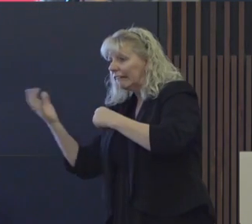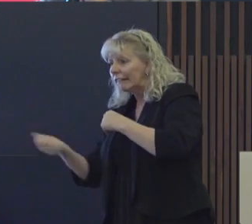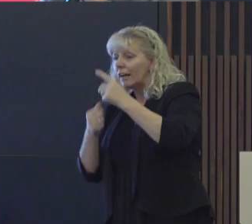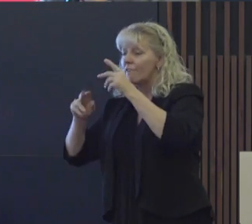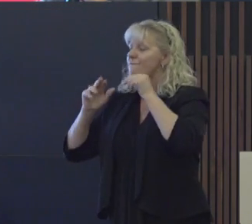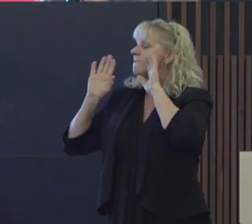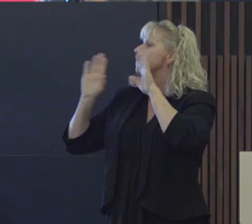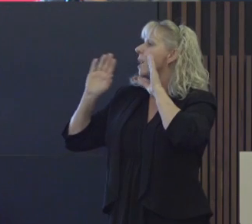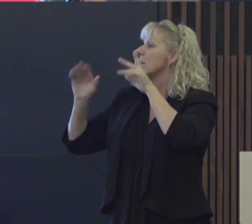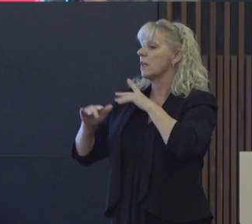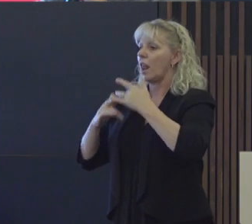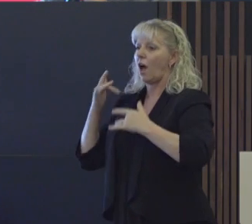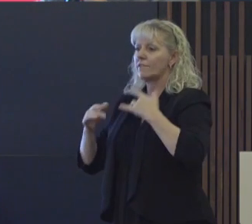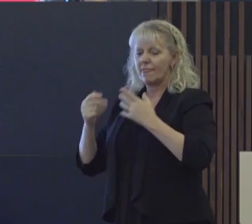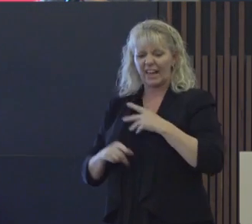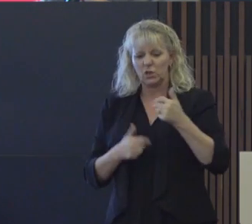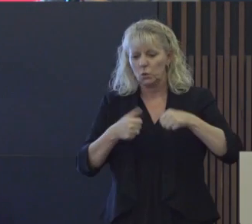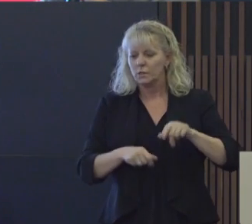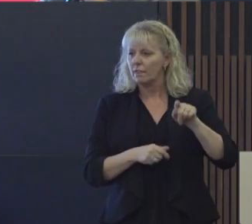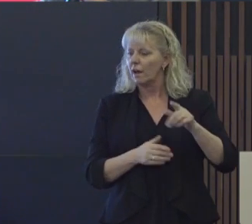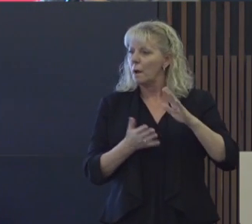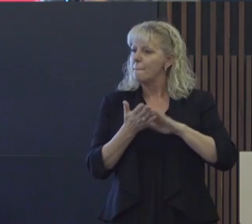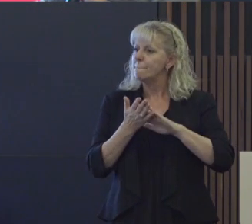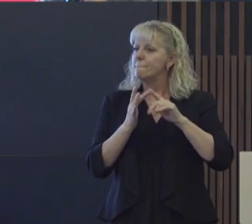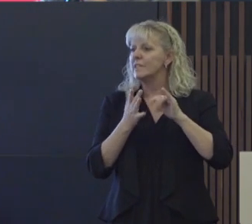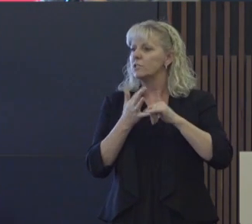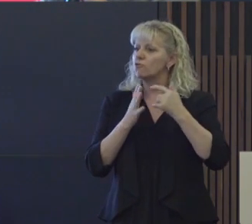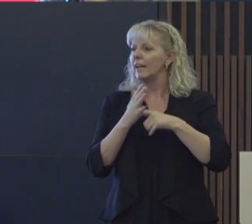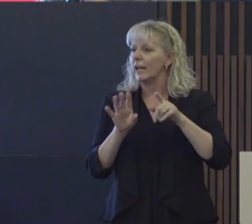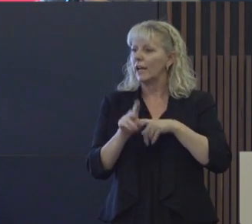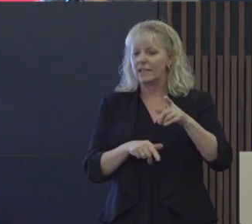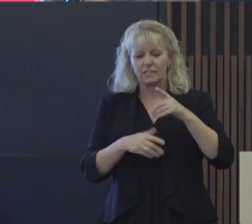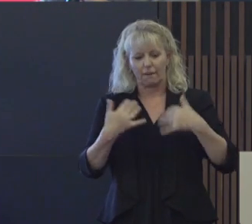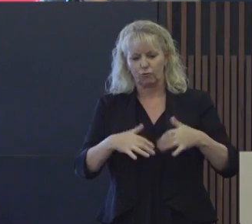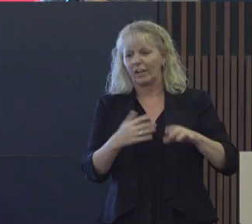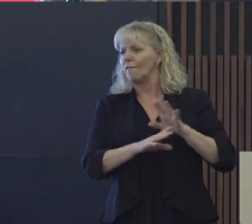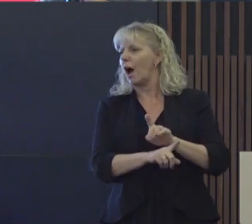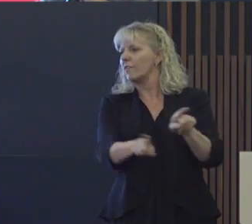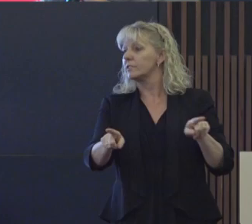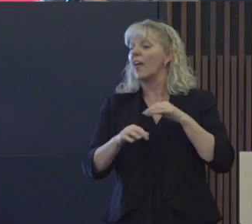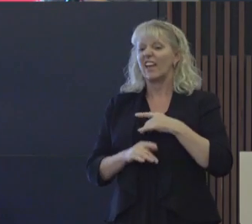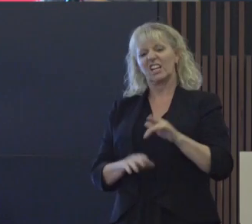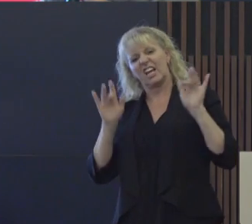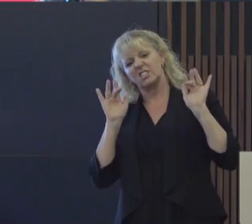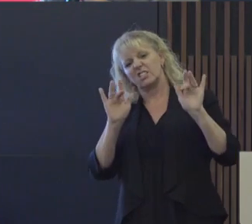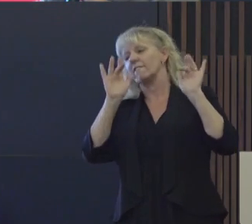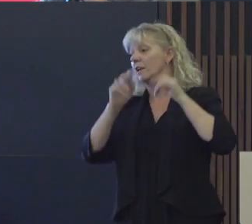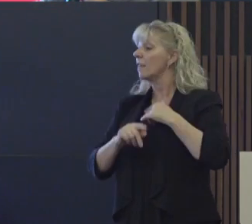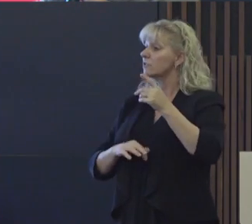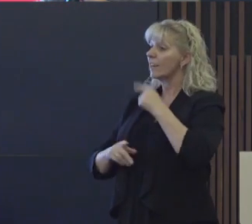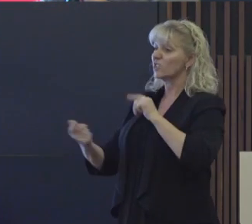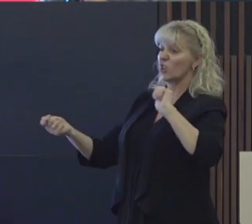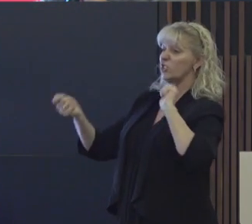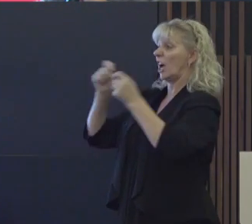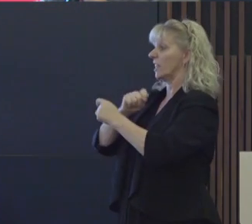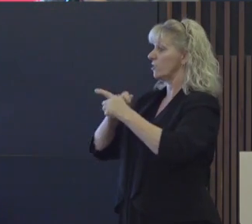lifestyles, and they're using the misery and suffering of others as rocket fuel for their own success. Well, they can get stuff because that's got to change, and